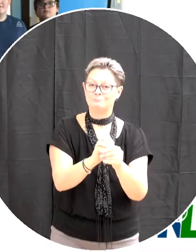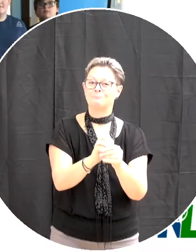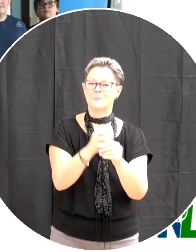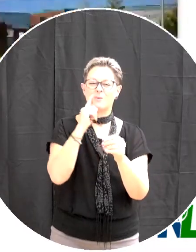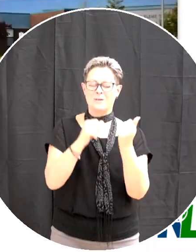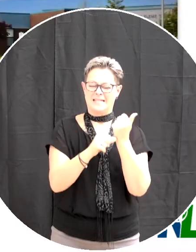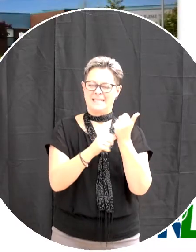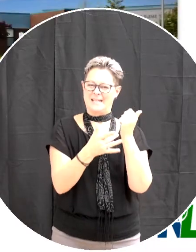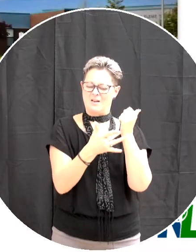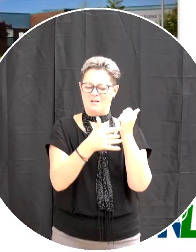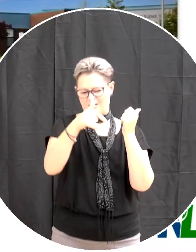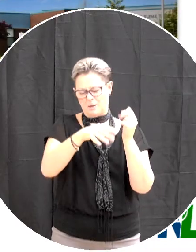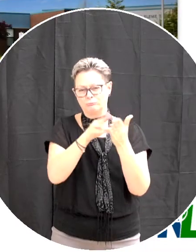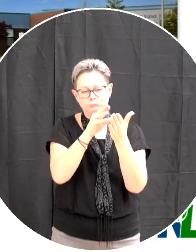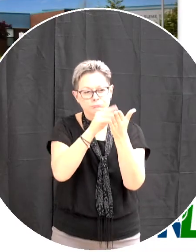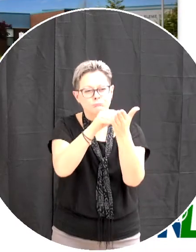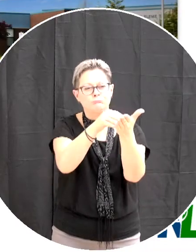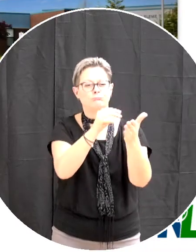technologies.